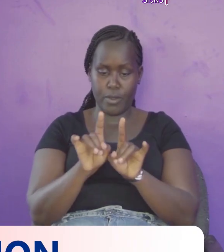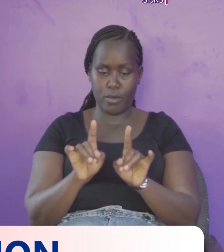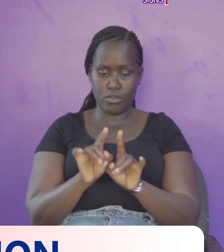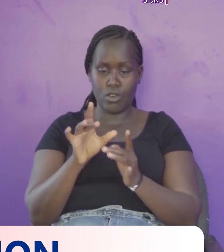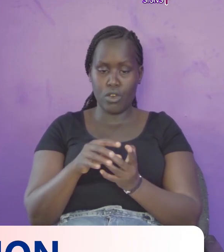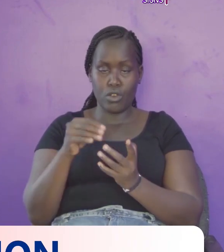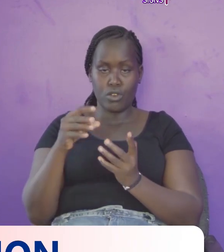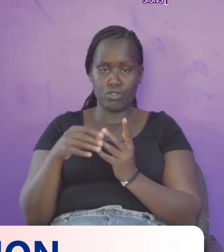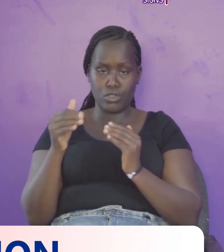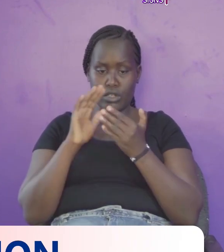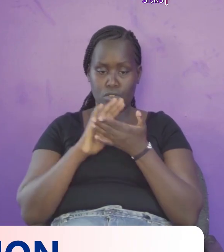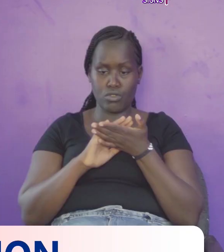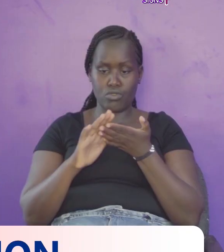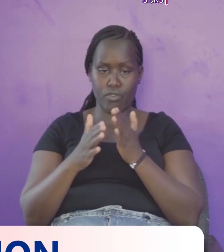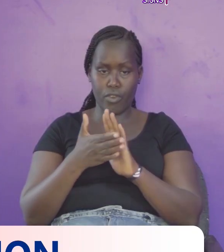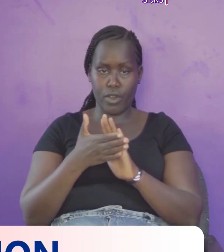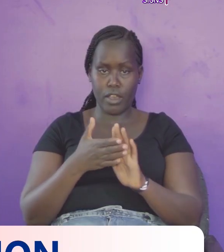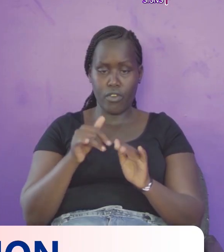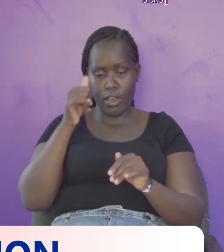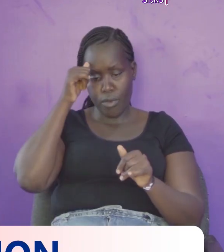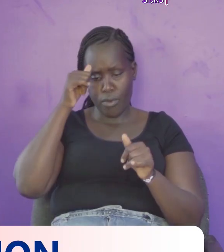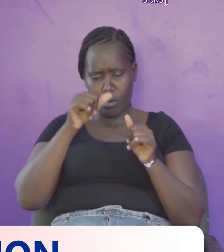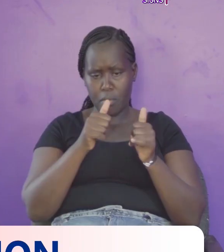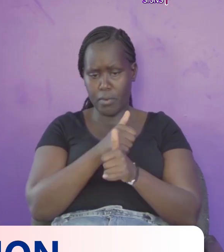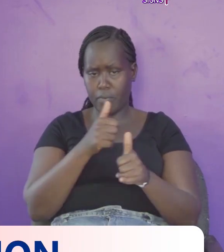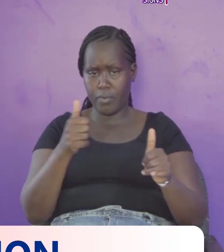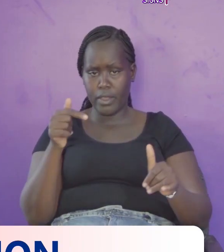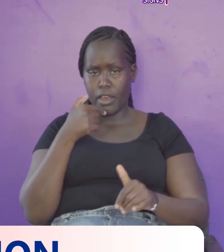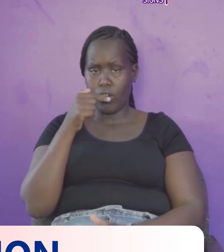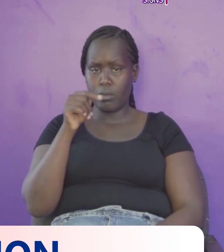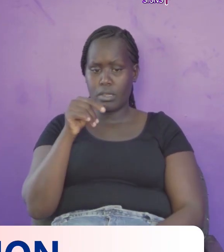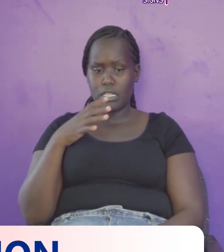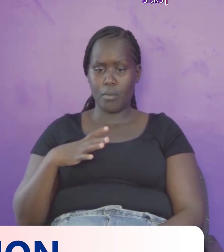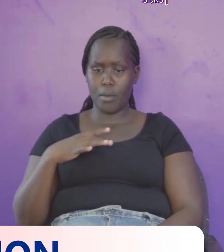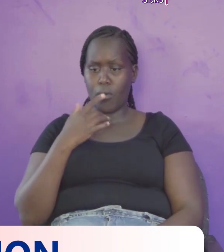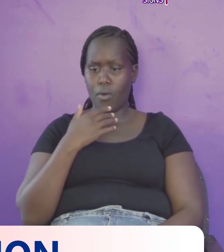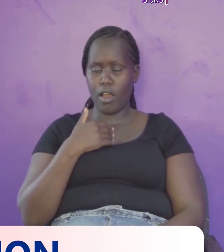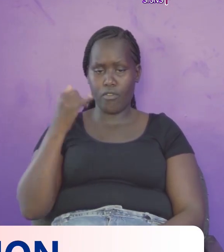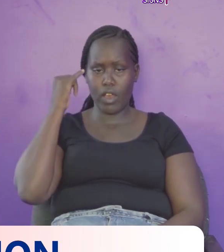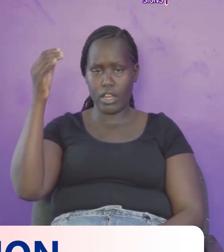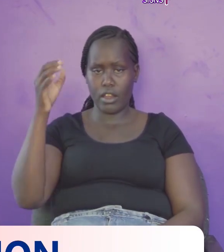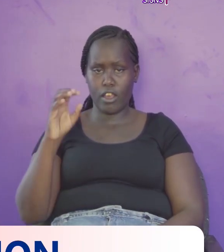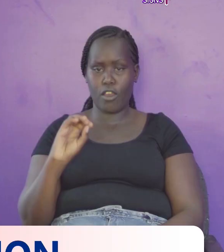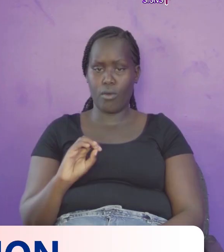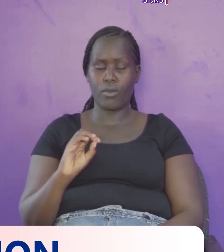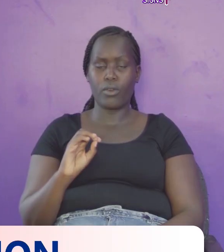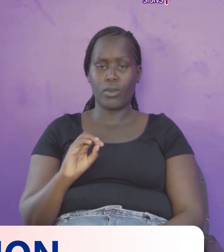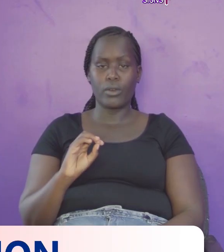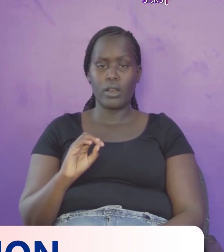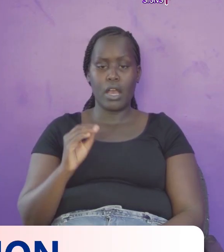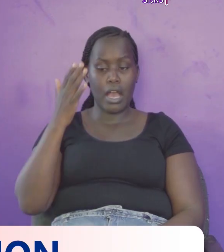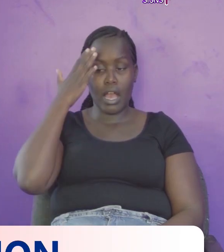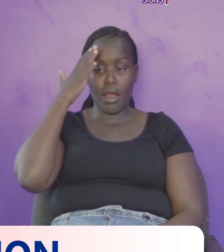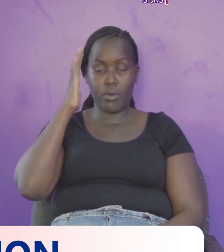forgive these other ones. And you remember very well nikikwambia that these are people that have no idea what is happening in the world. They do not